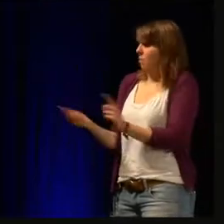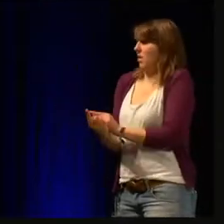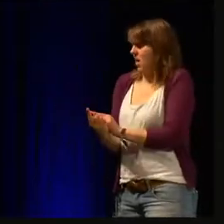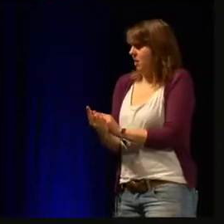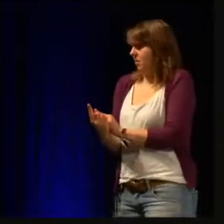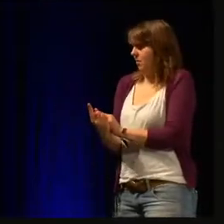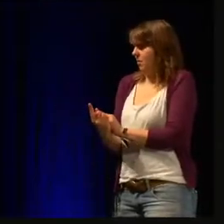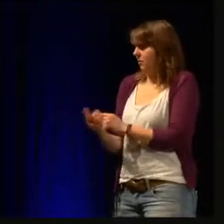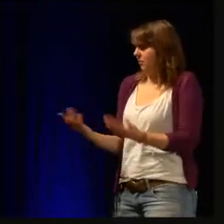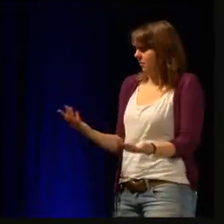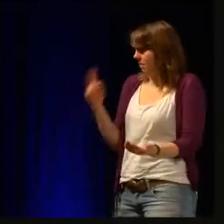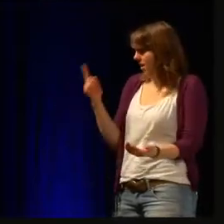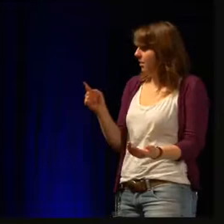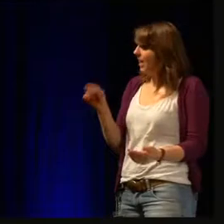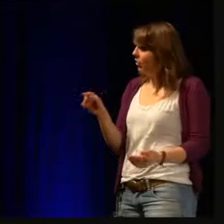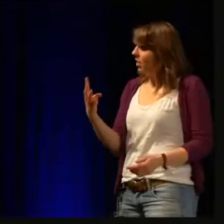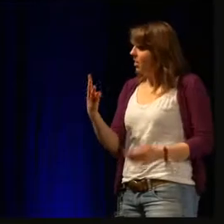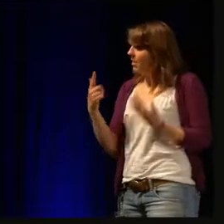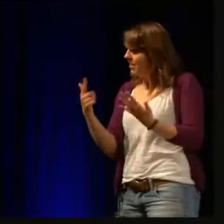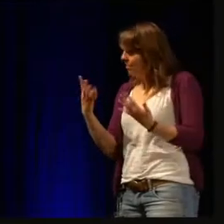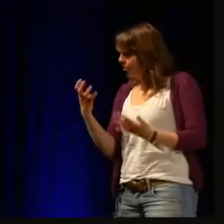other way around. White people